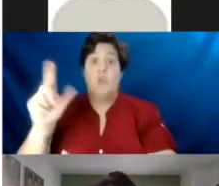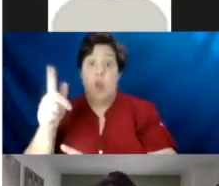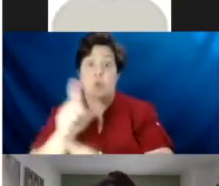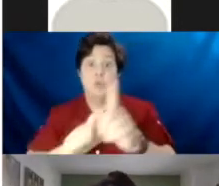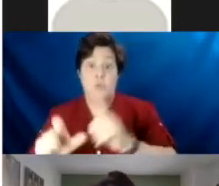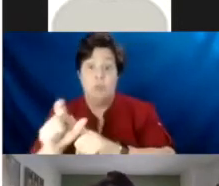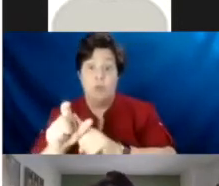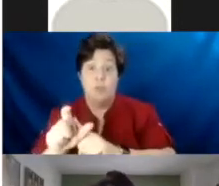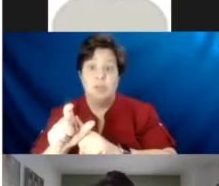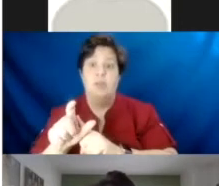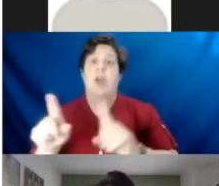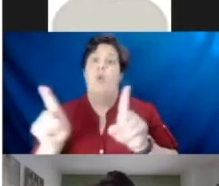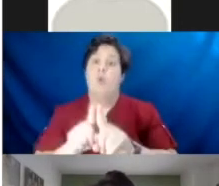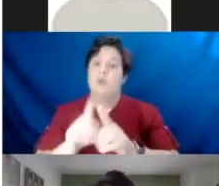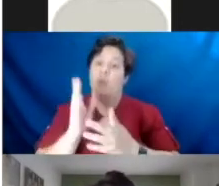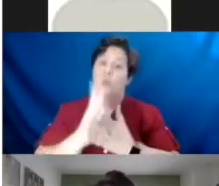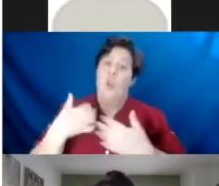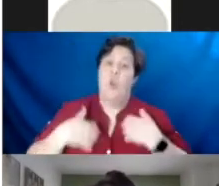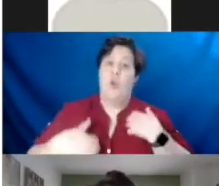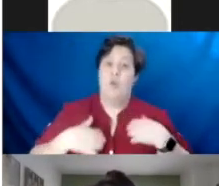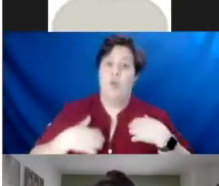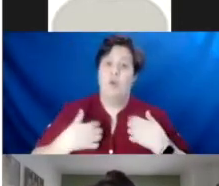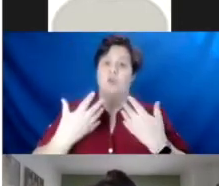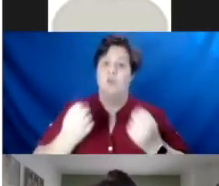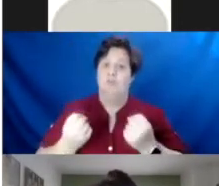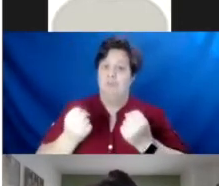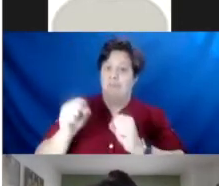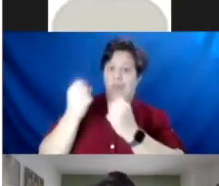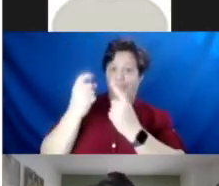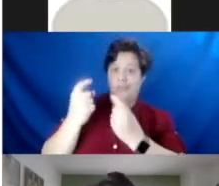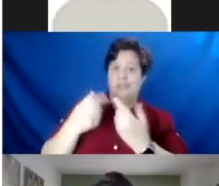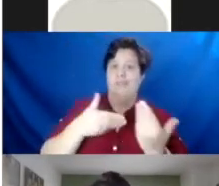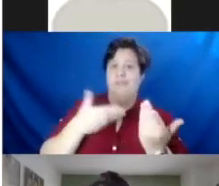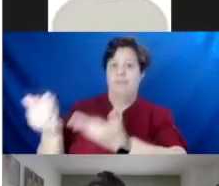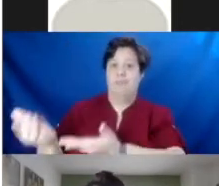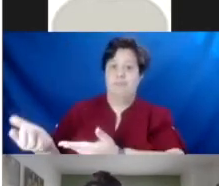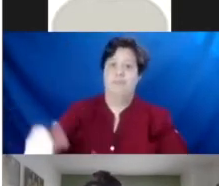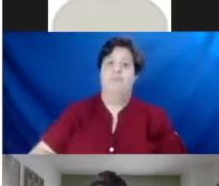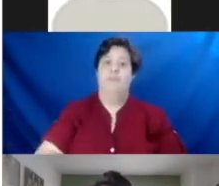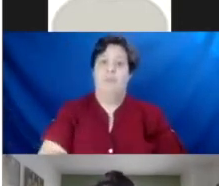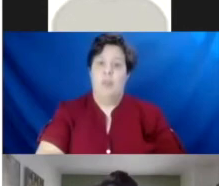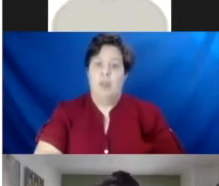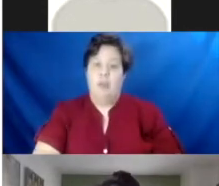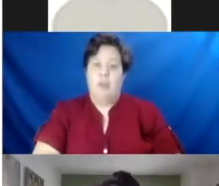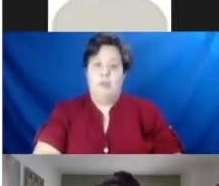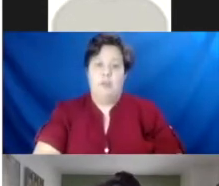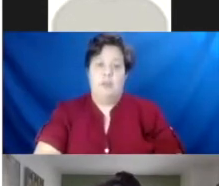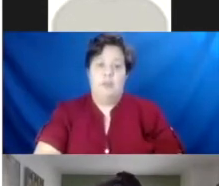And finally, to say that we're really looking forward to receiving your ideas. Back to Linda, thank you.